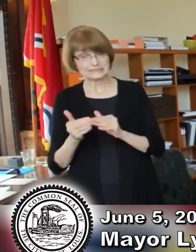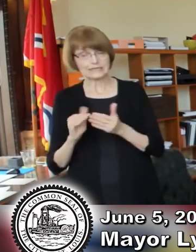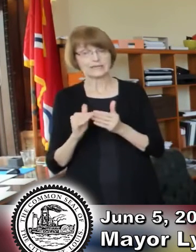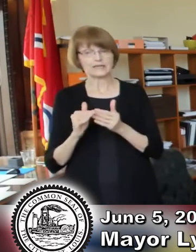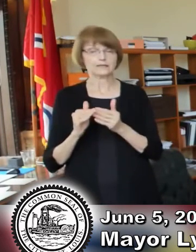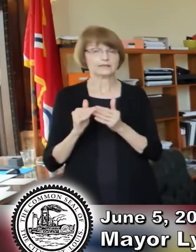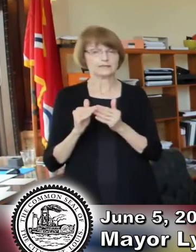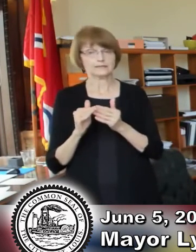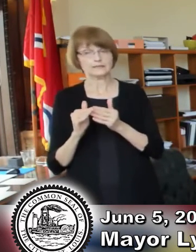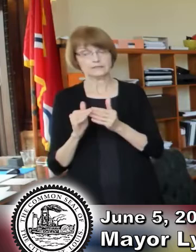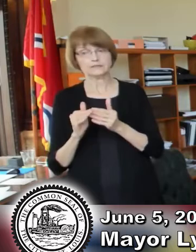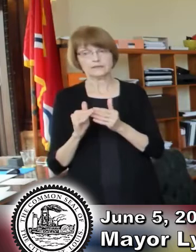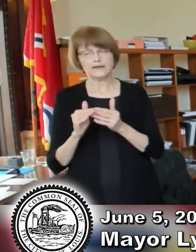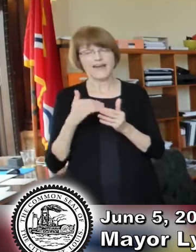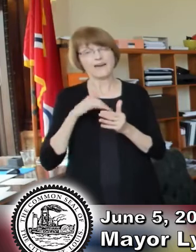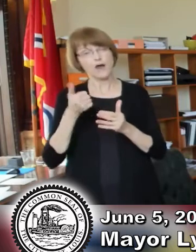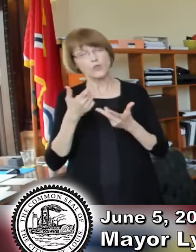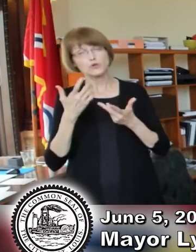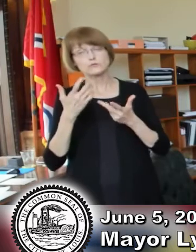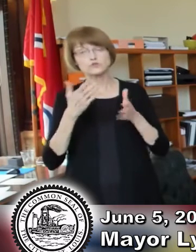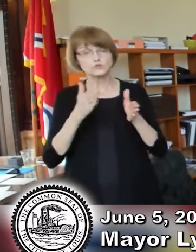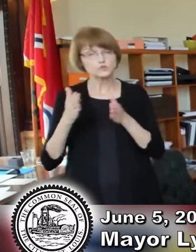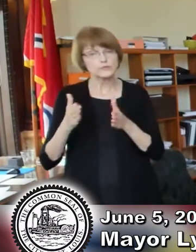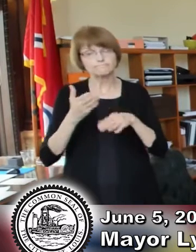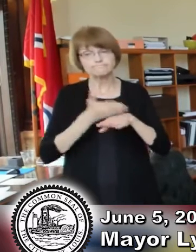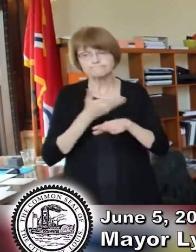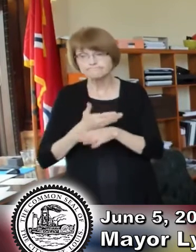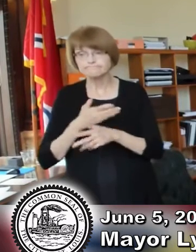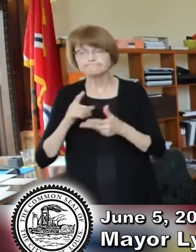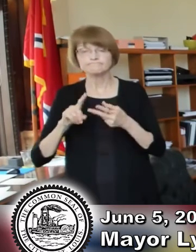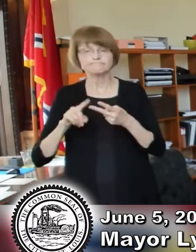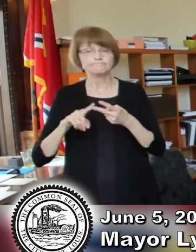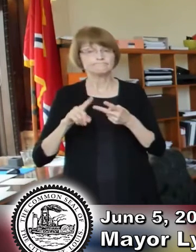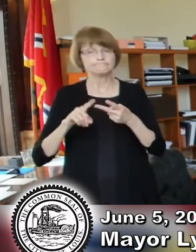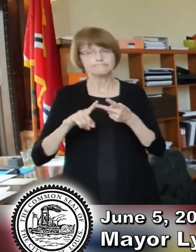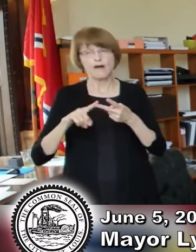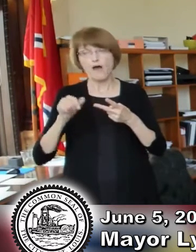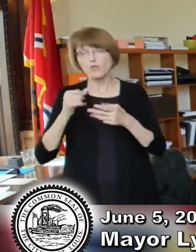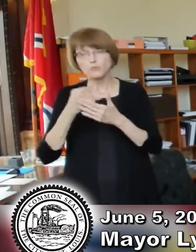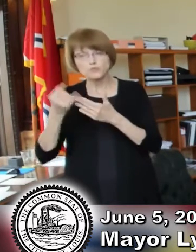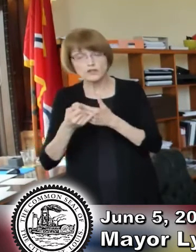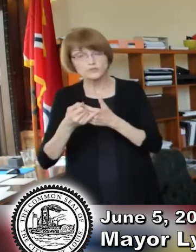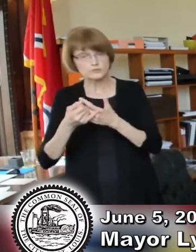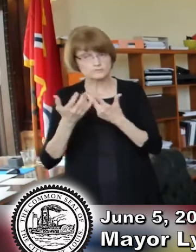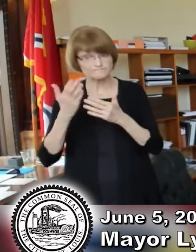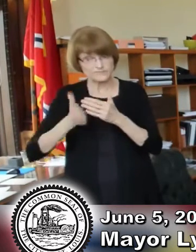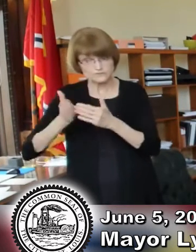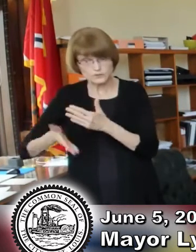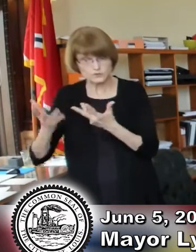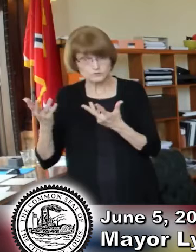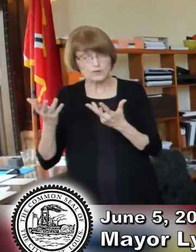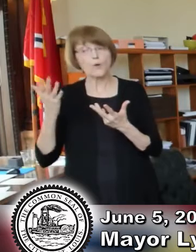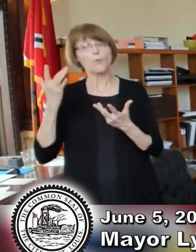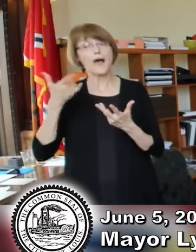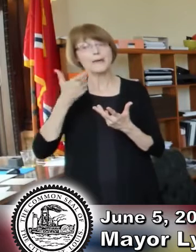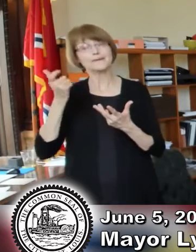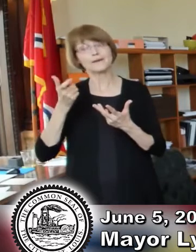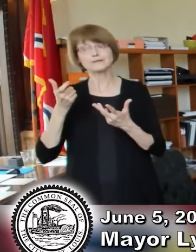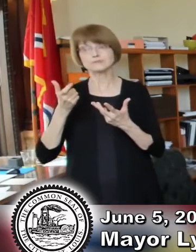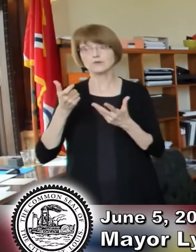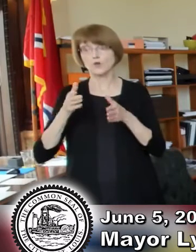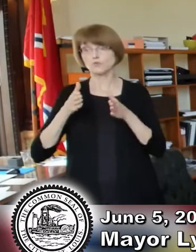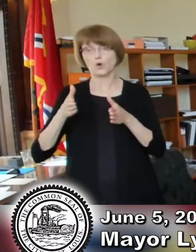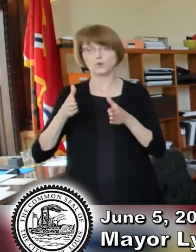public works projects done because fewer cars have been on the road? That's a good question. One of the things that we were able